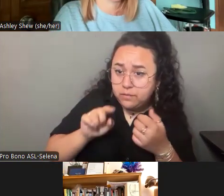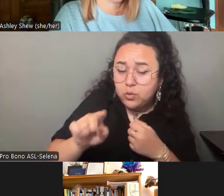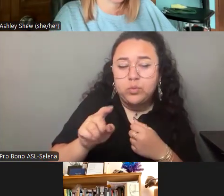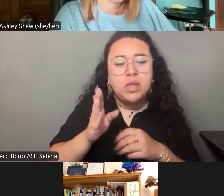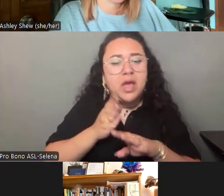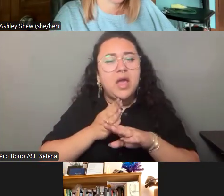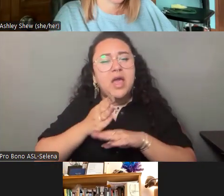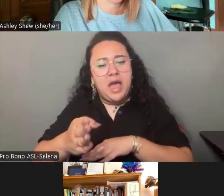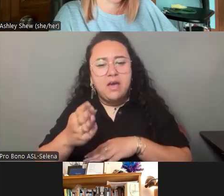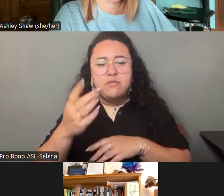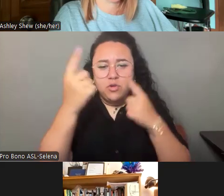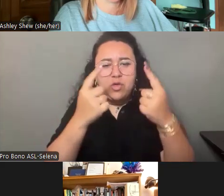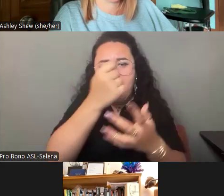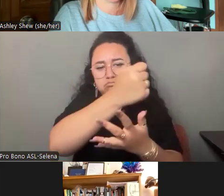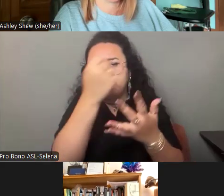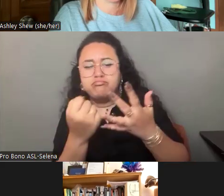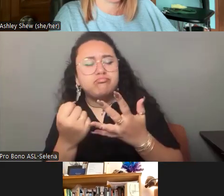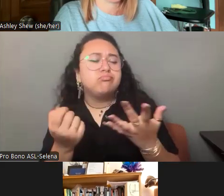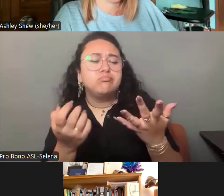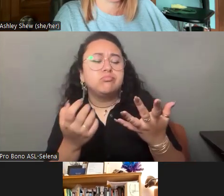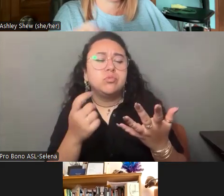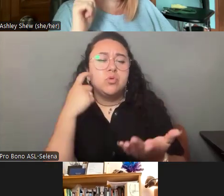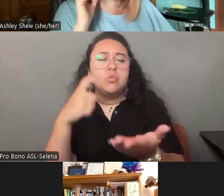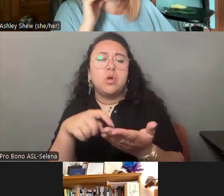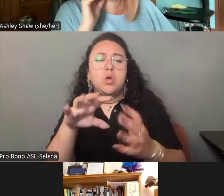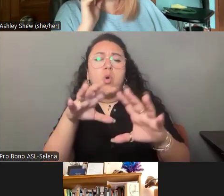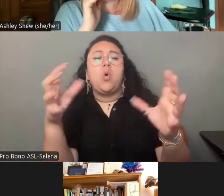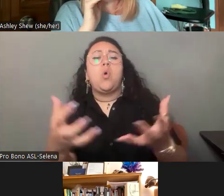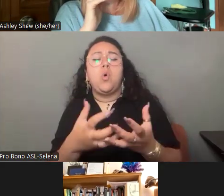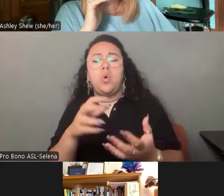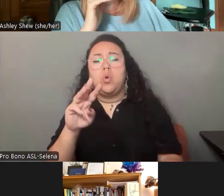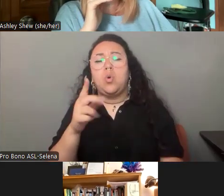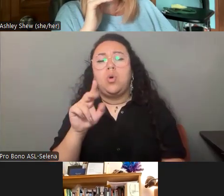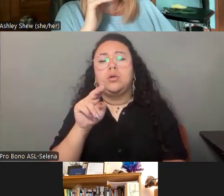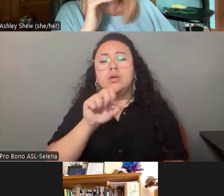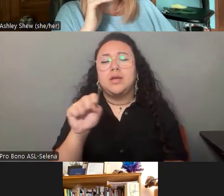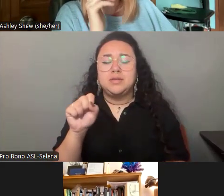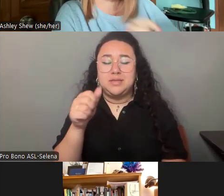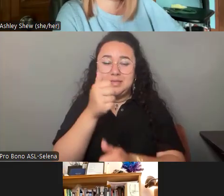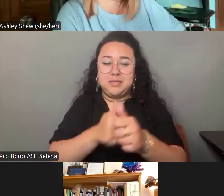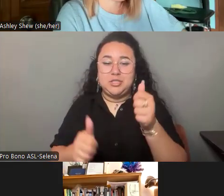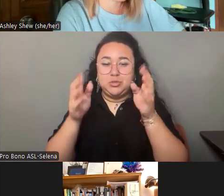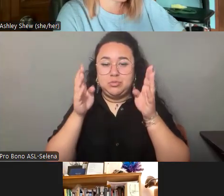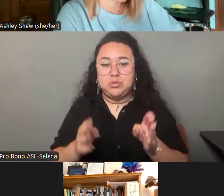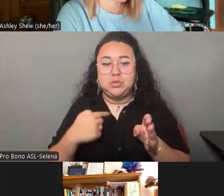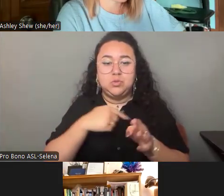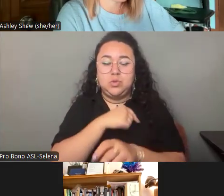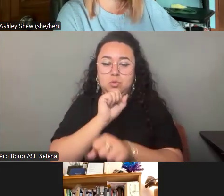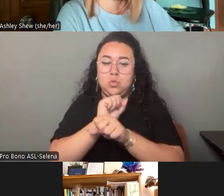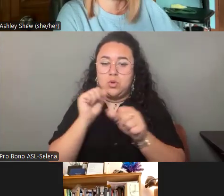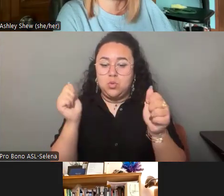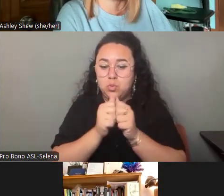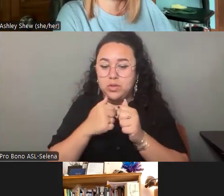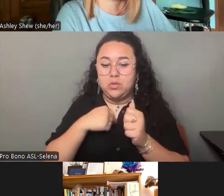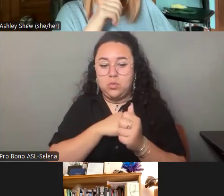Recognizing wholeness, this notion of each person that we work with, that we